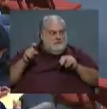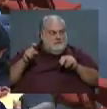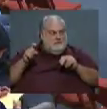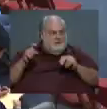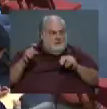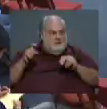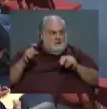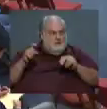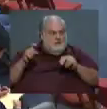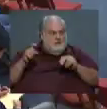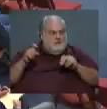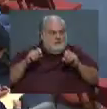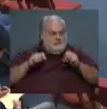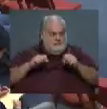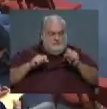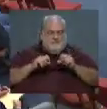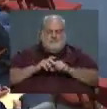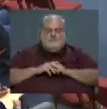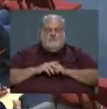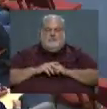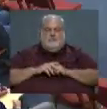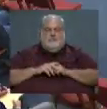I'm sorry? Aye.